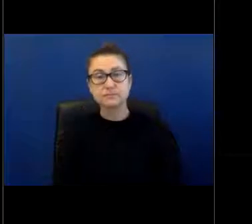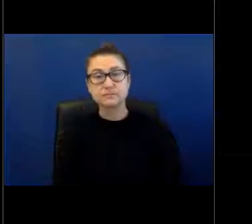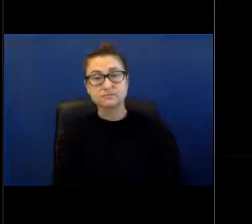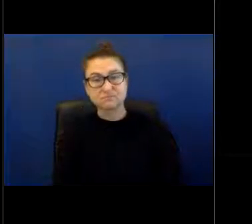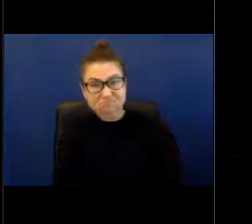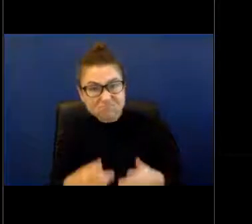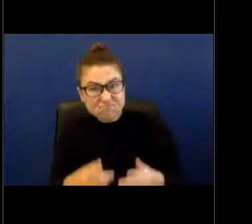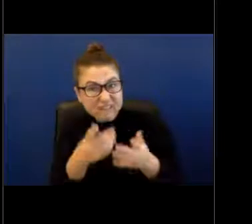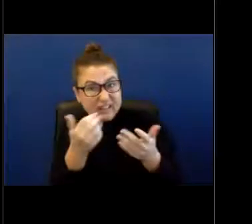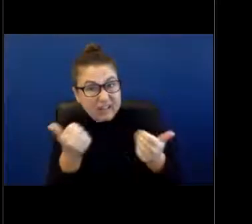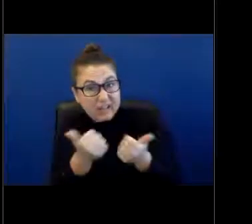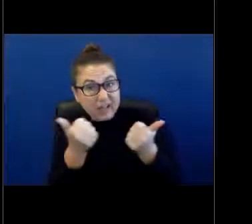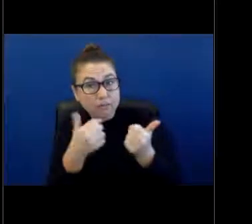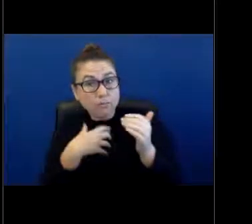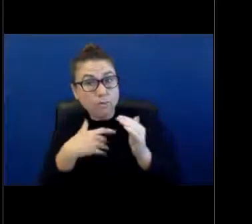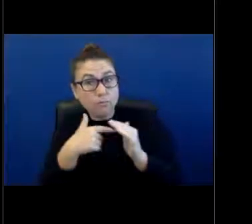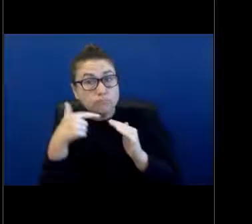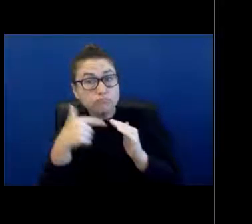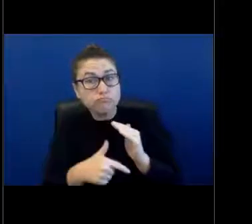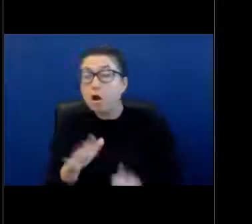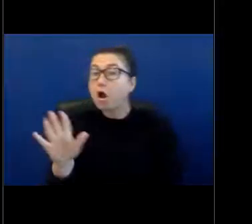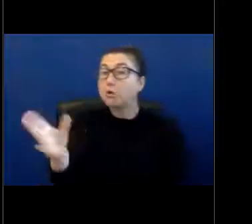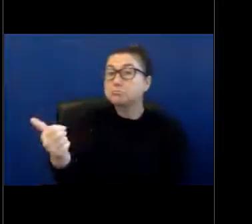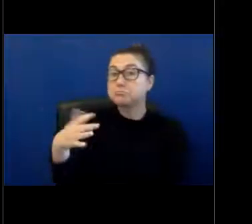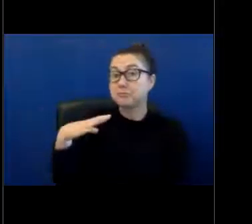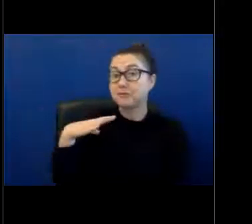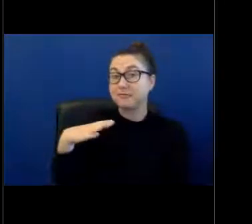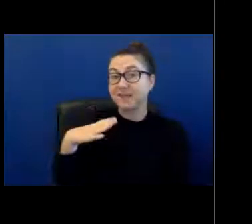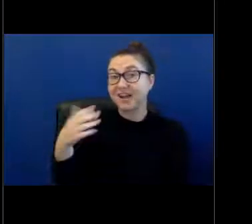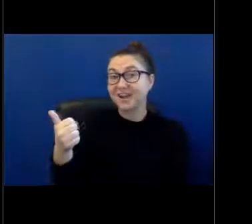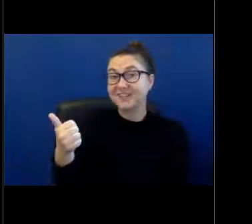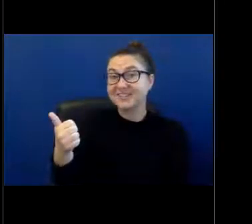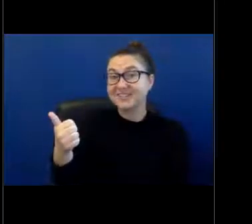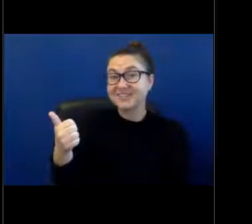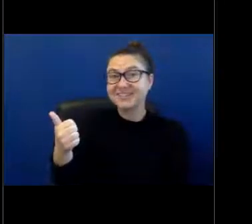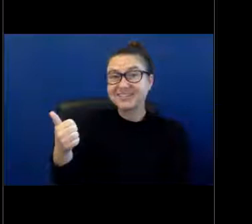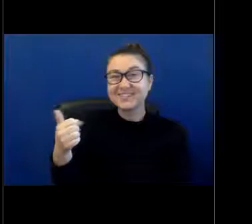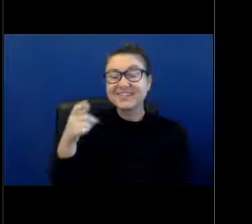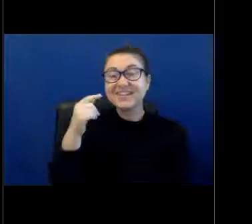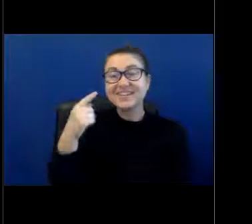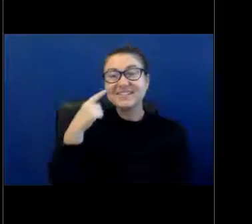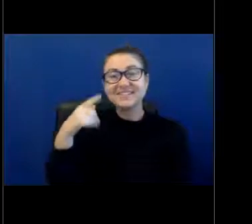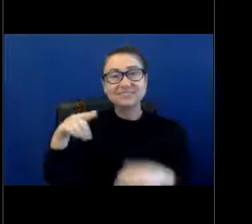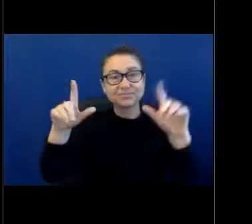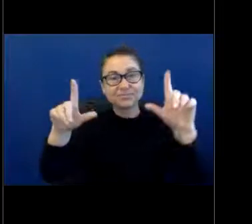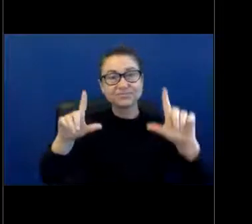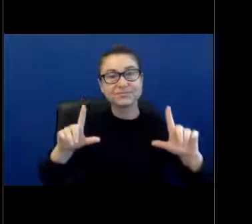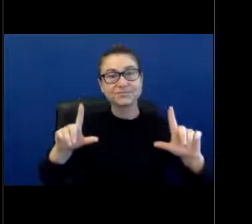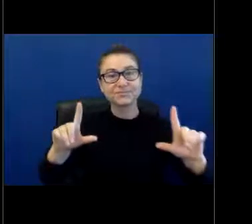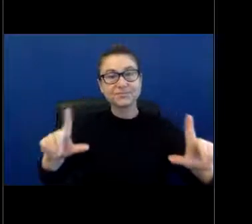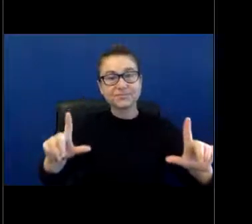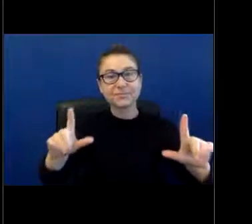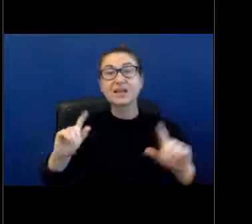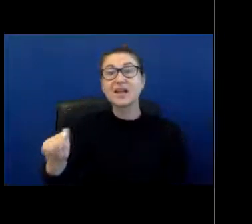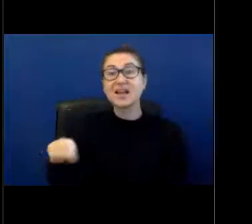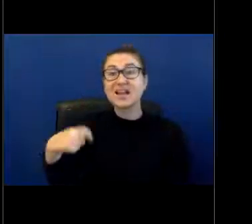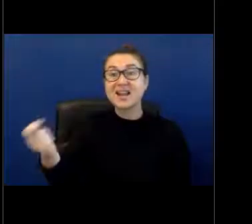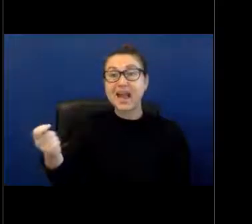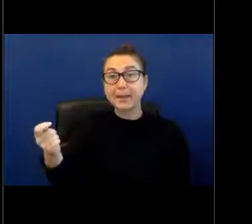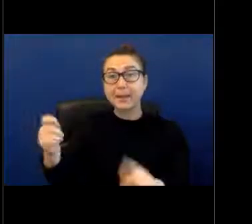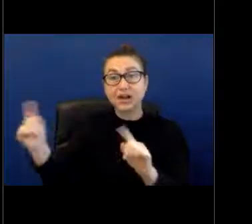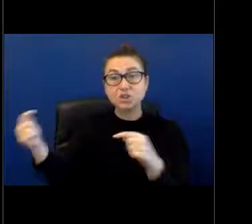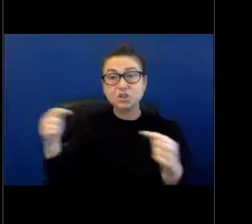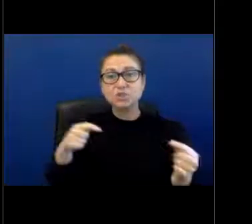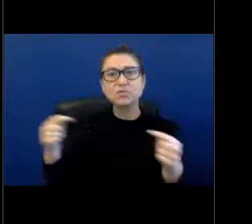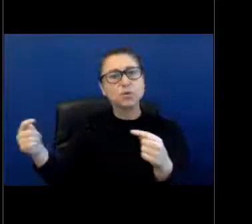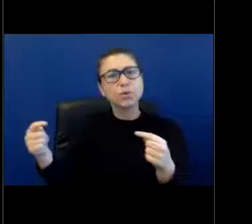now, Kerry? Or do you want me to expand on something there? Yeah, that's fine. And I see on the slide, Lynn, that neighbour disputes are the most common